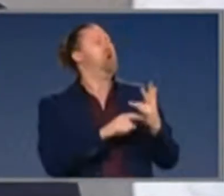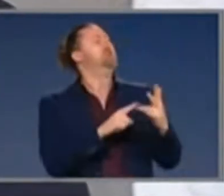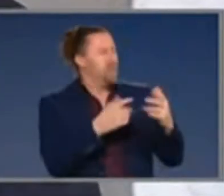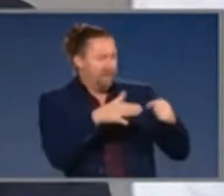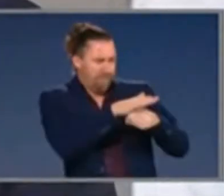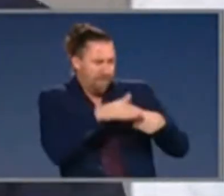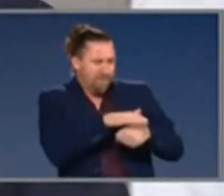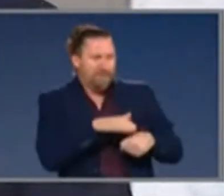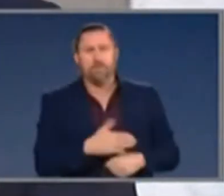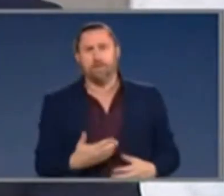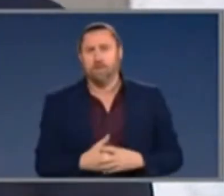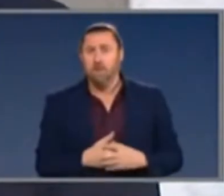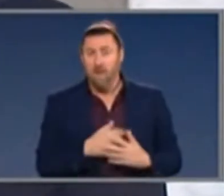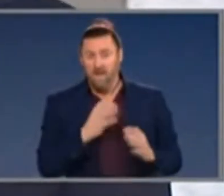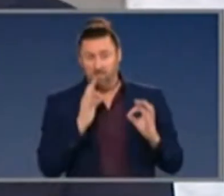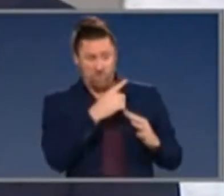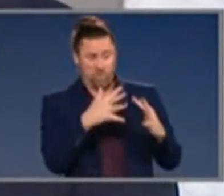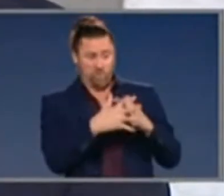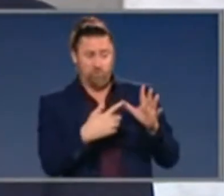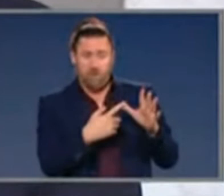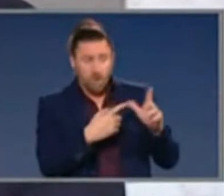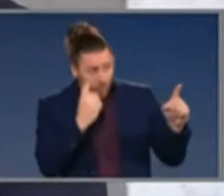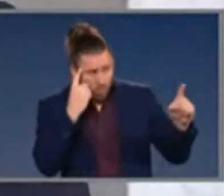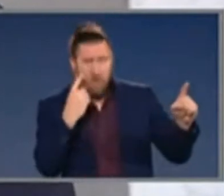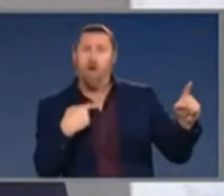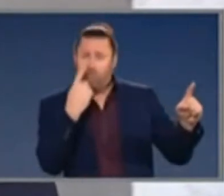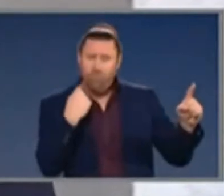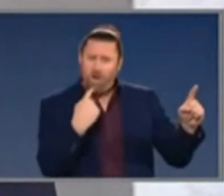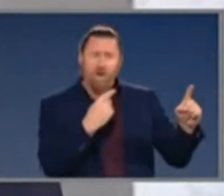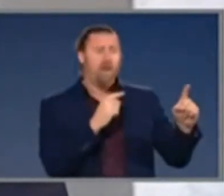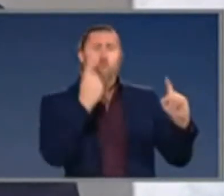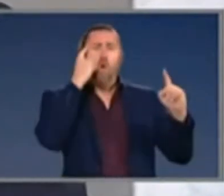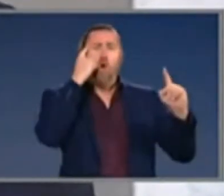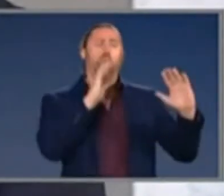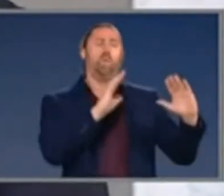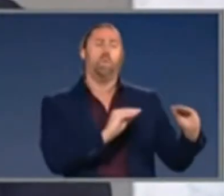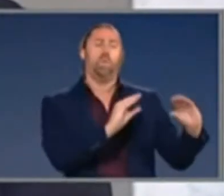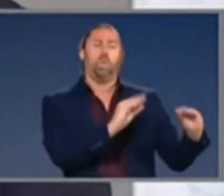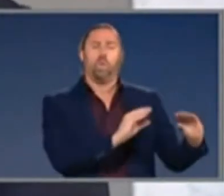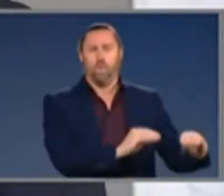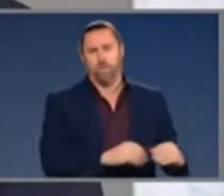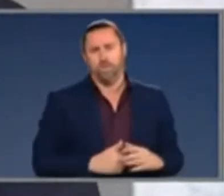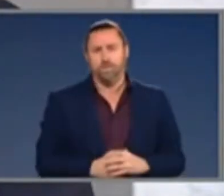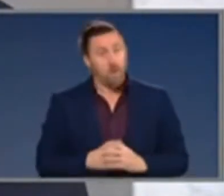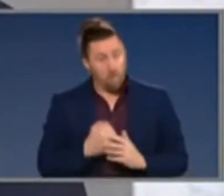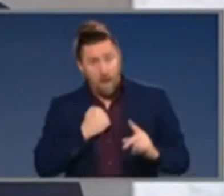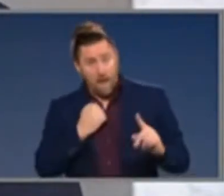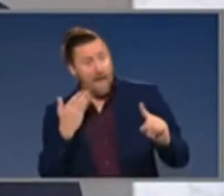but particularly in Western Australia, to ensure that they are covered off. And that is my only real objective